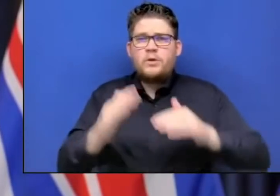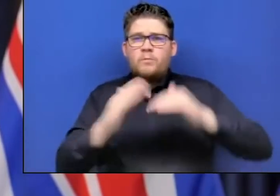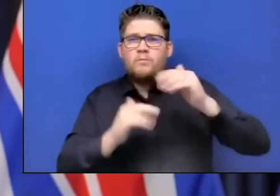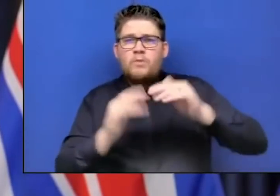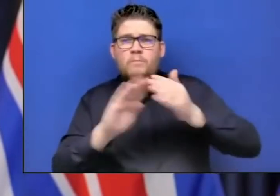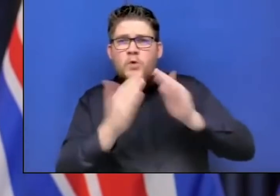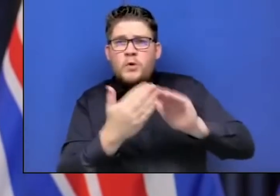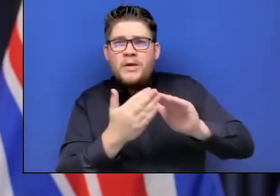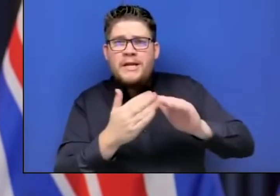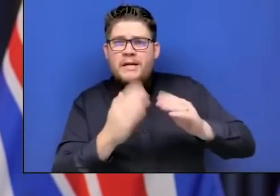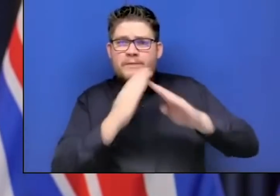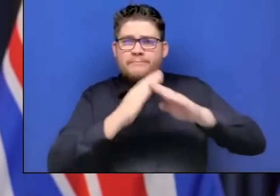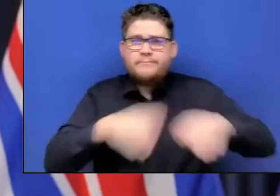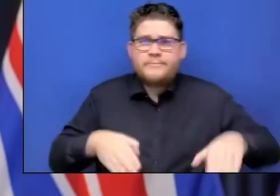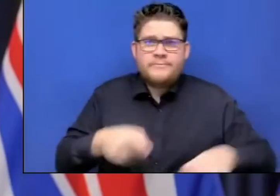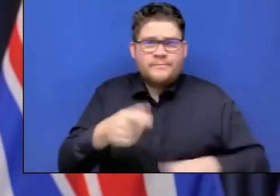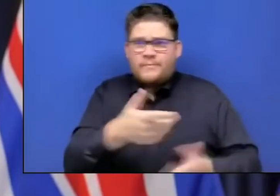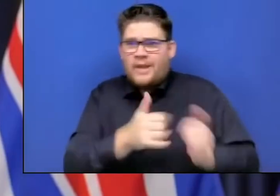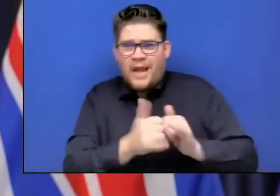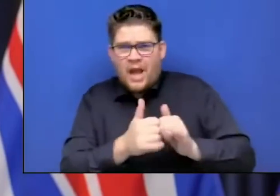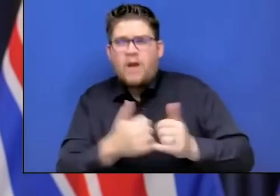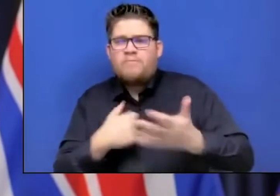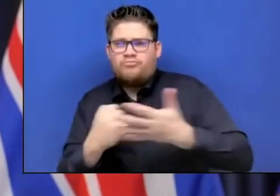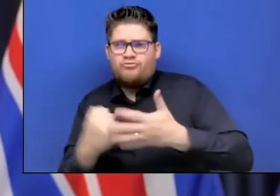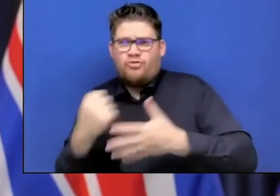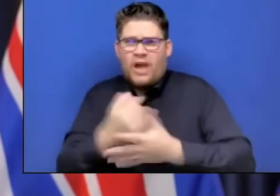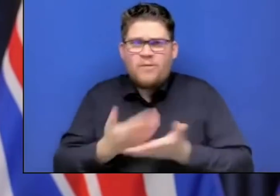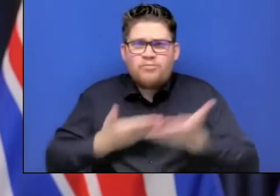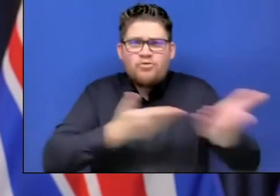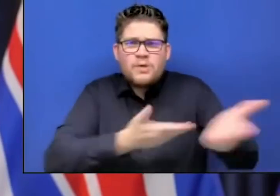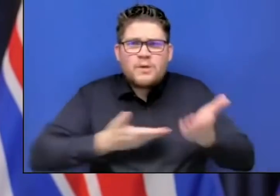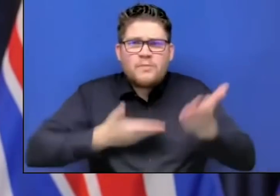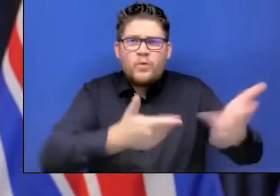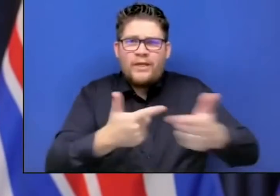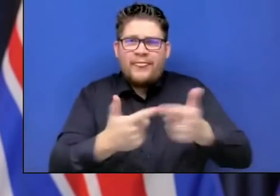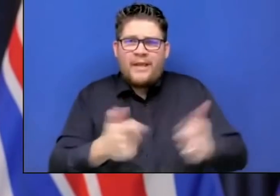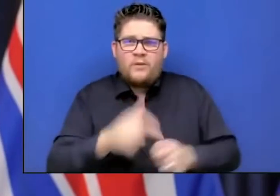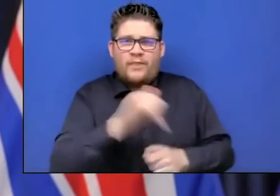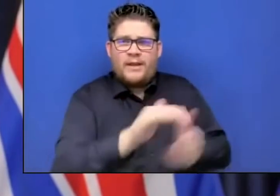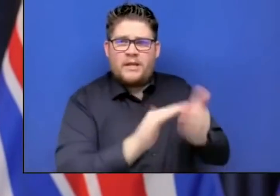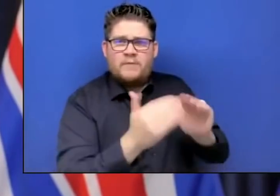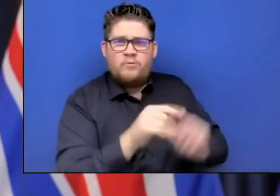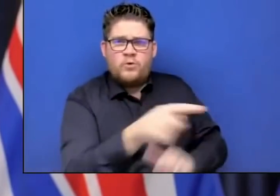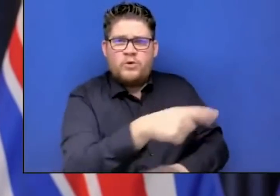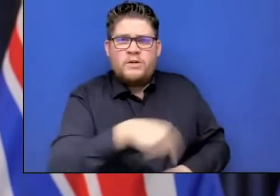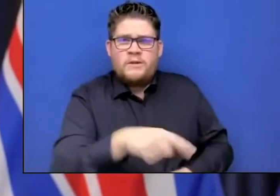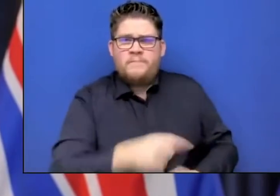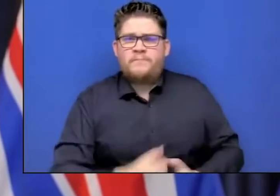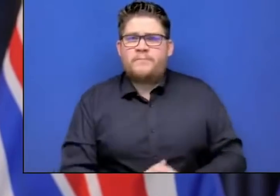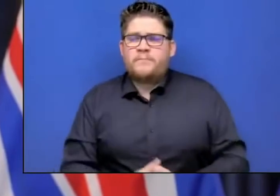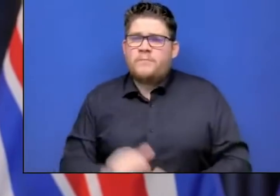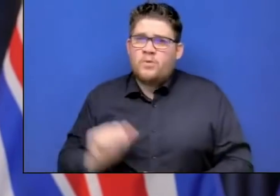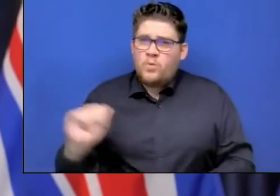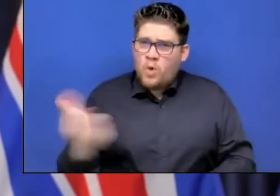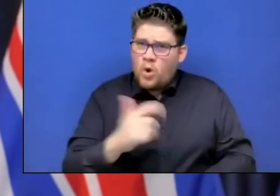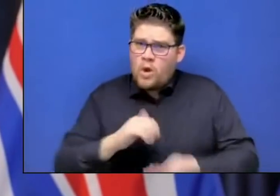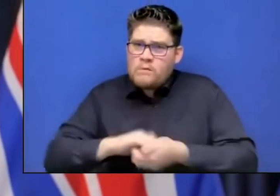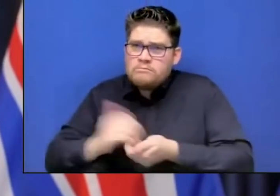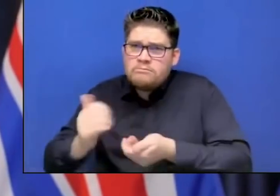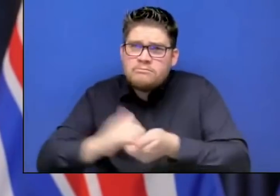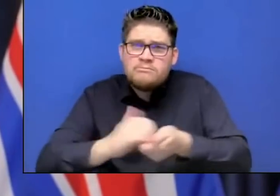on. I want to thank all of those working around the clock to ensure that we can lift these restrictions as soon as